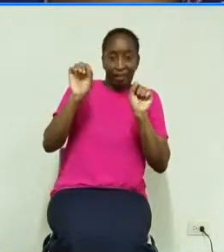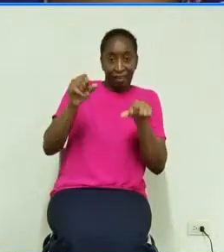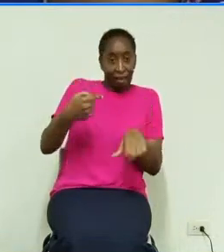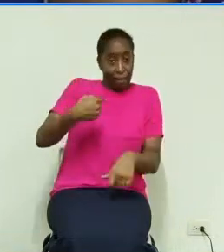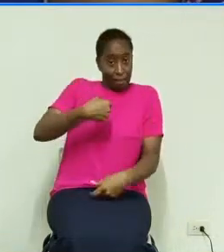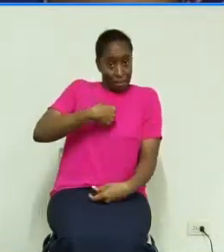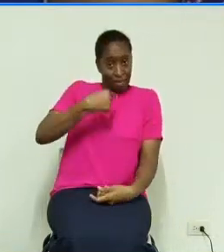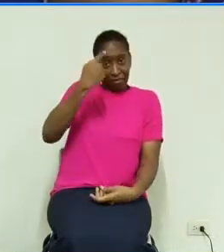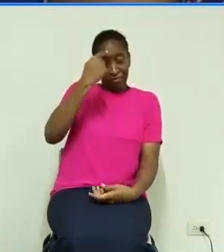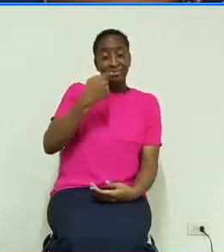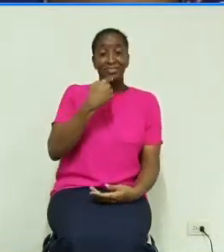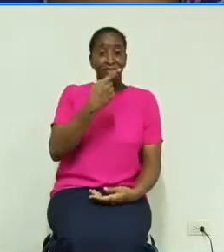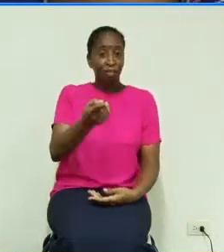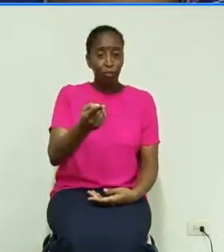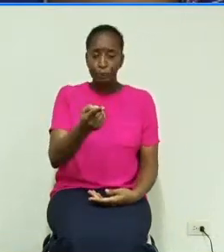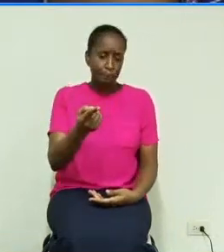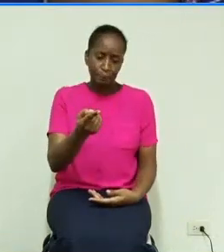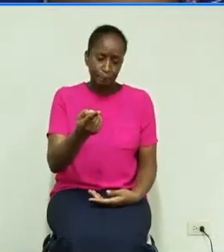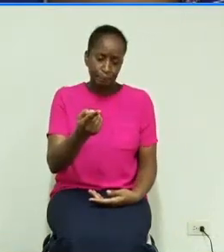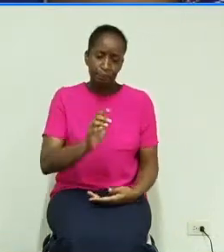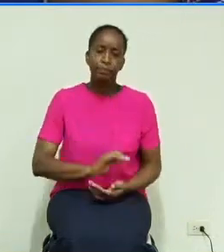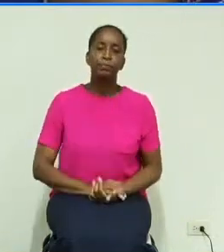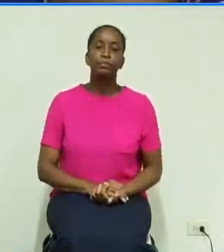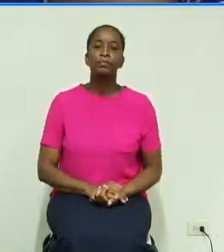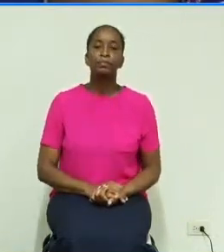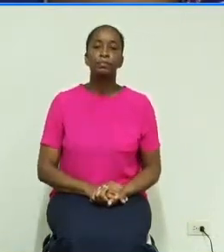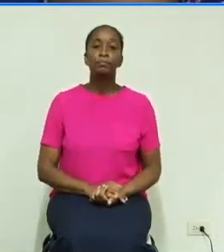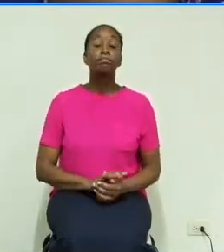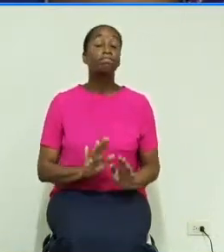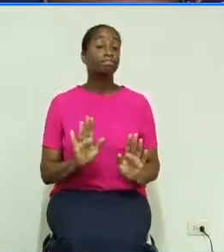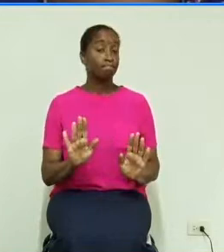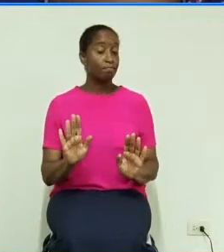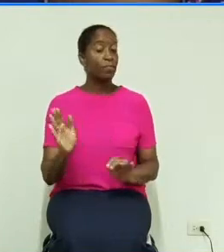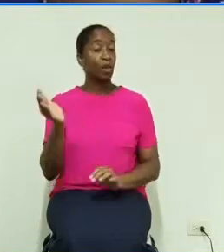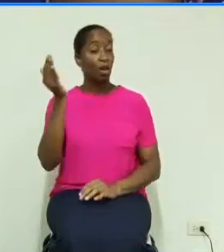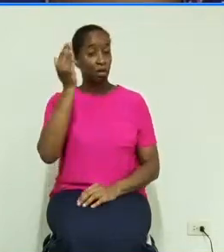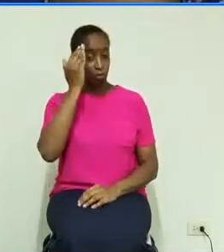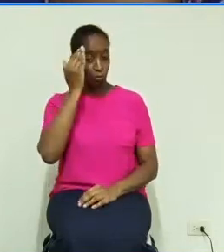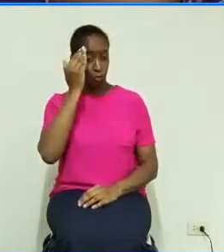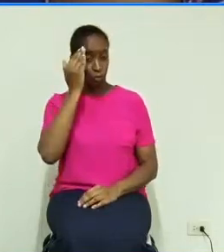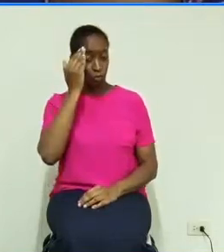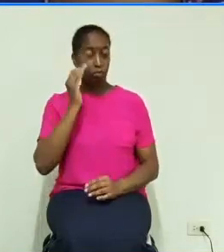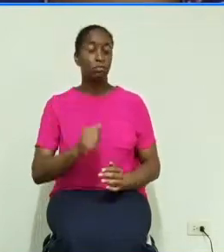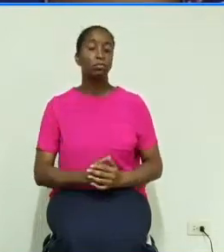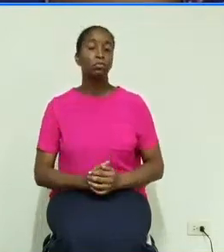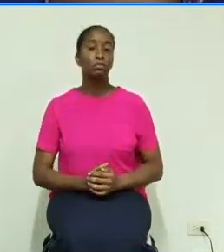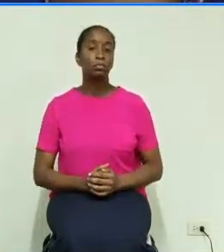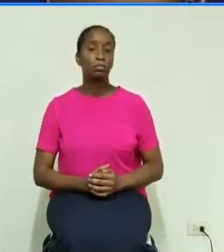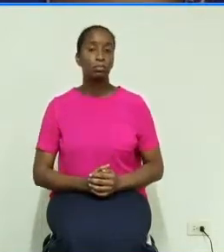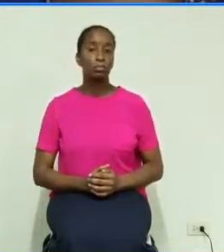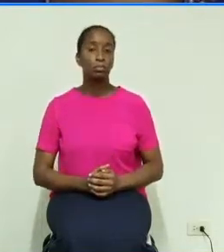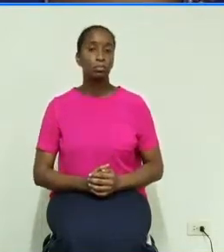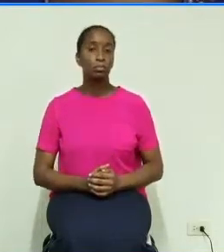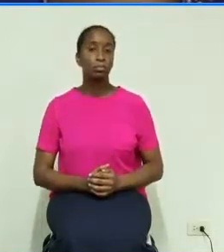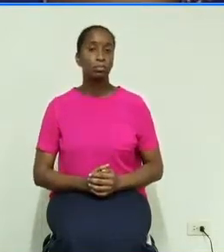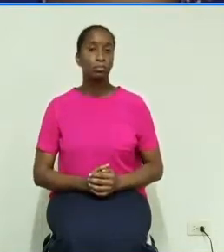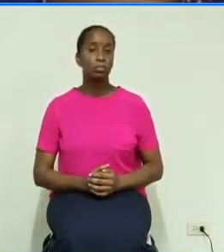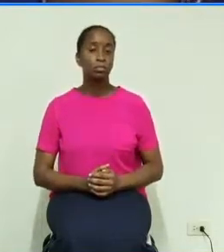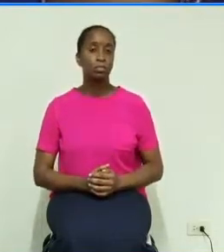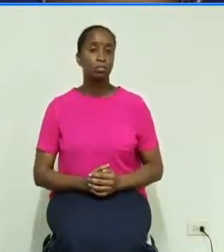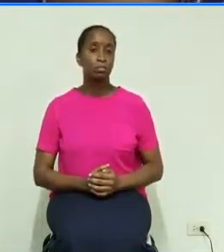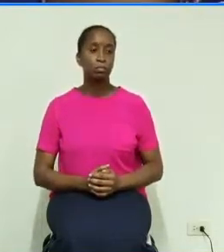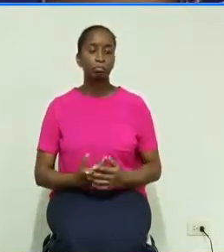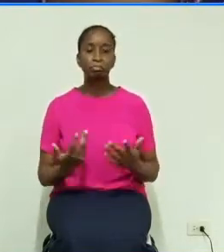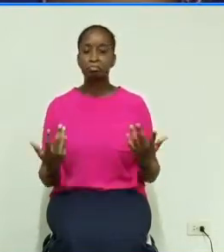however, is that in our country, there are those persons who, for various reasons, would never seek to go before the polls for